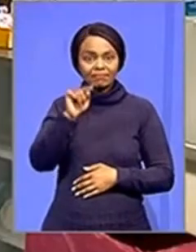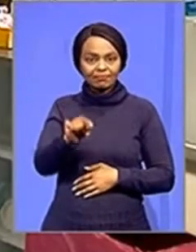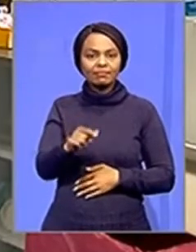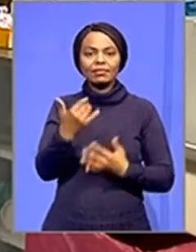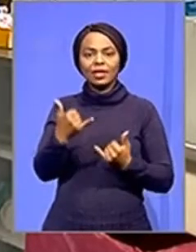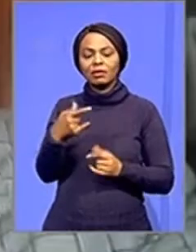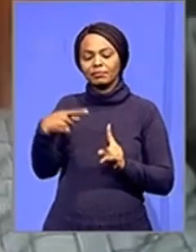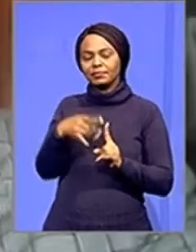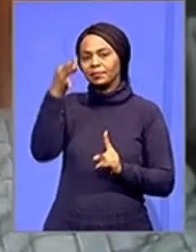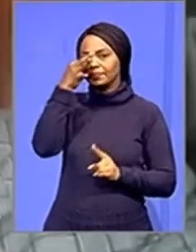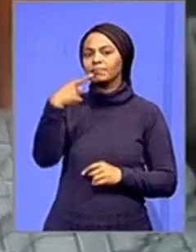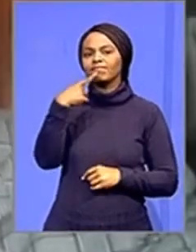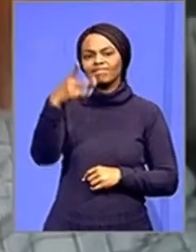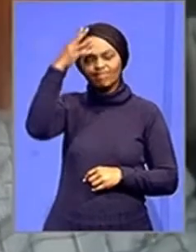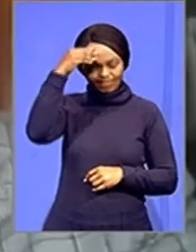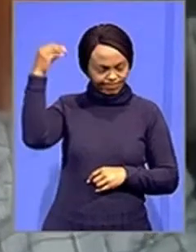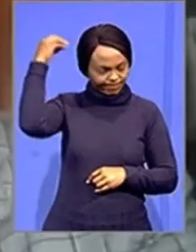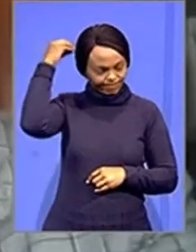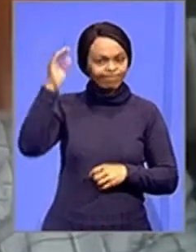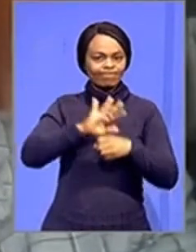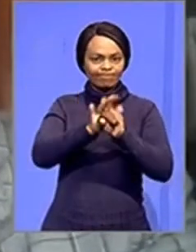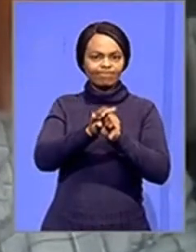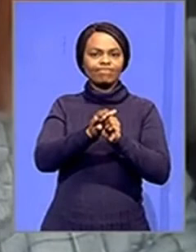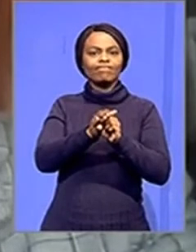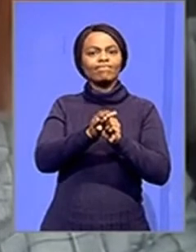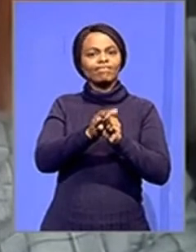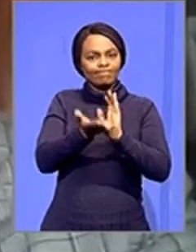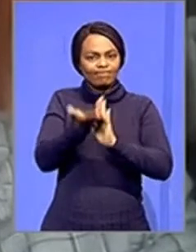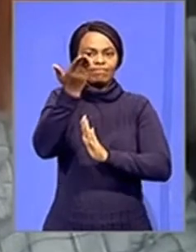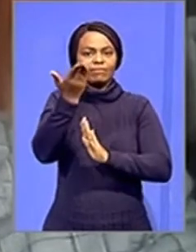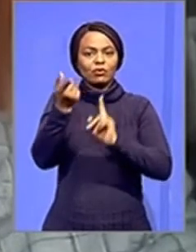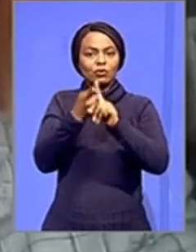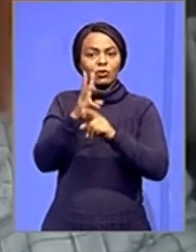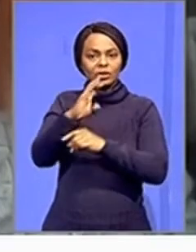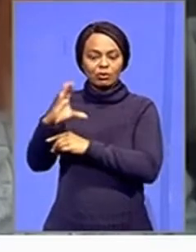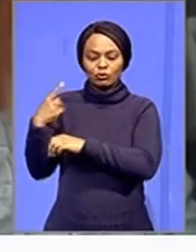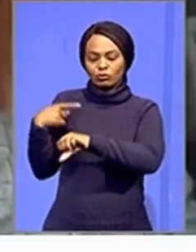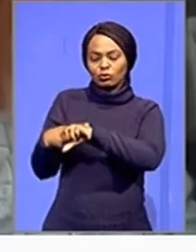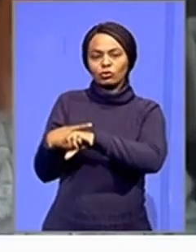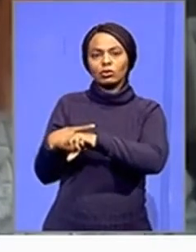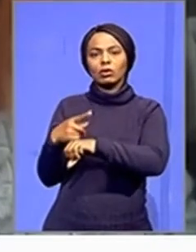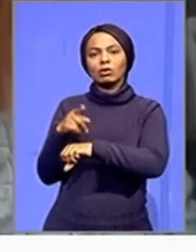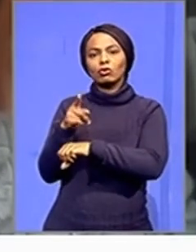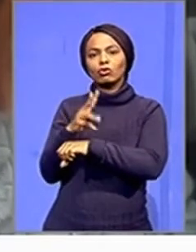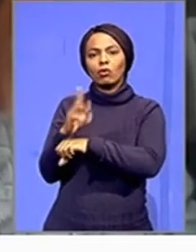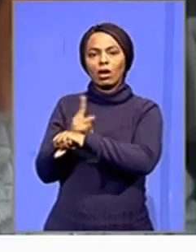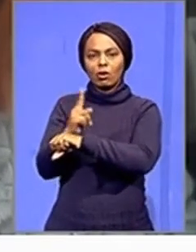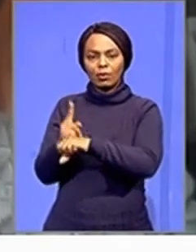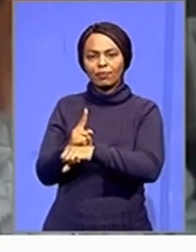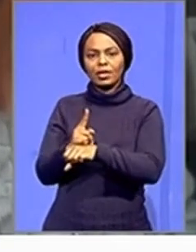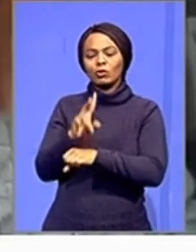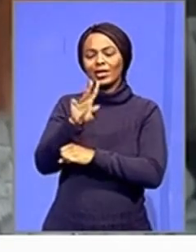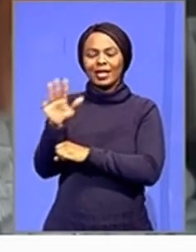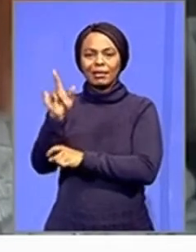The majority of new cases in the last 24 hours are from western cape with 29% of new cases